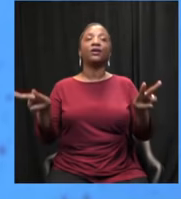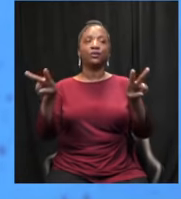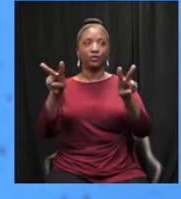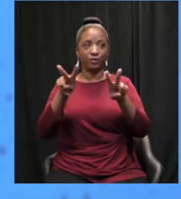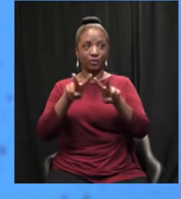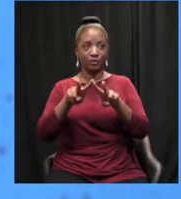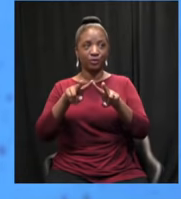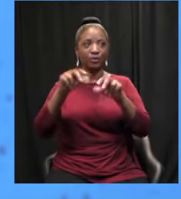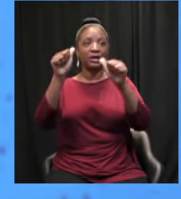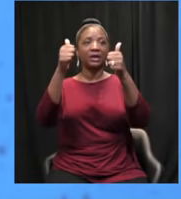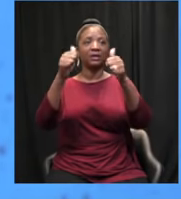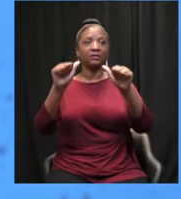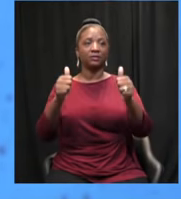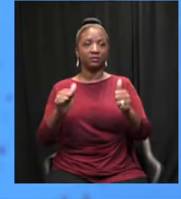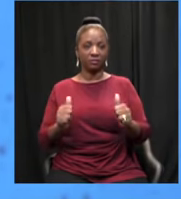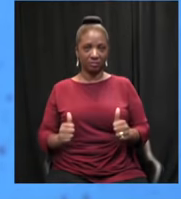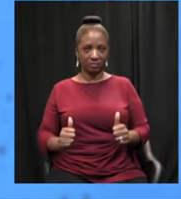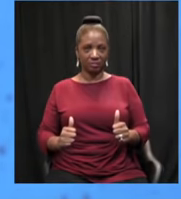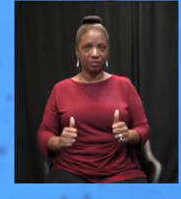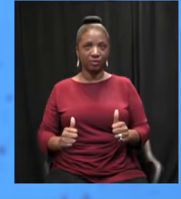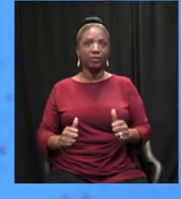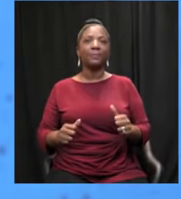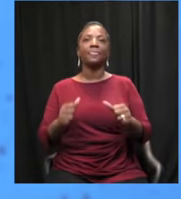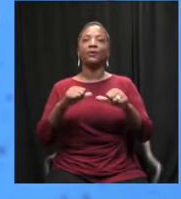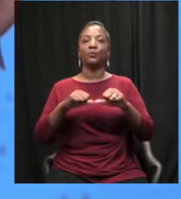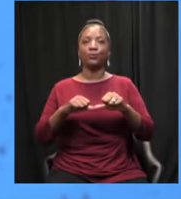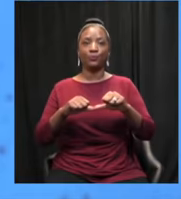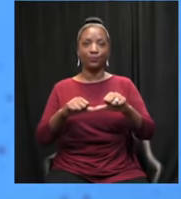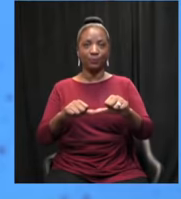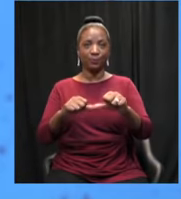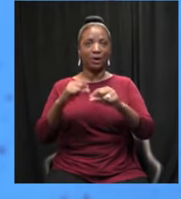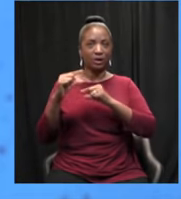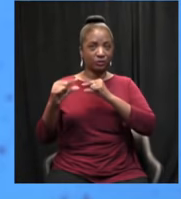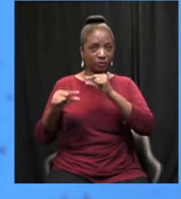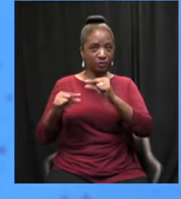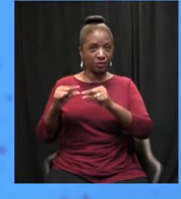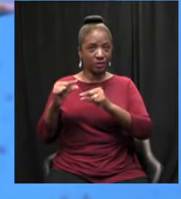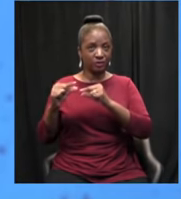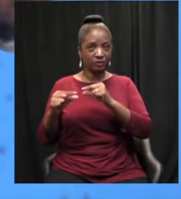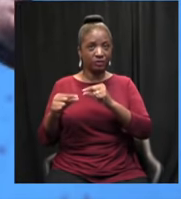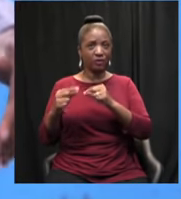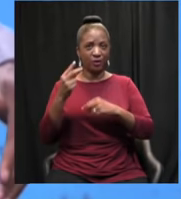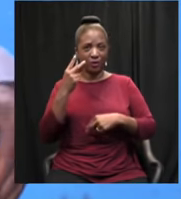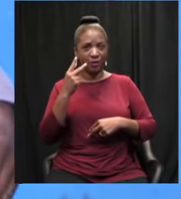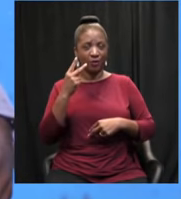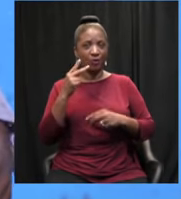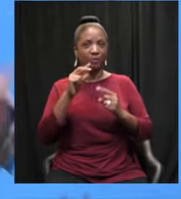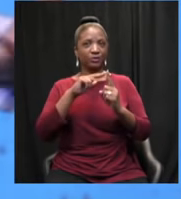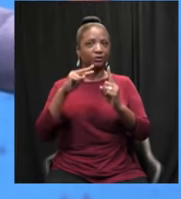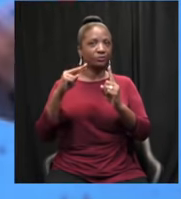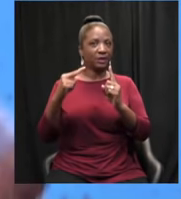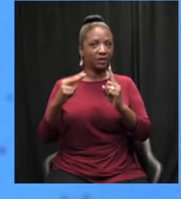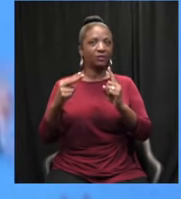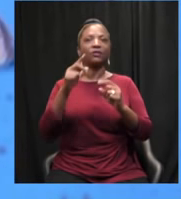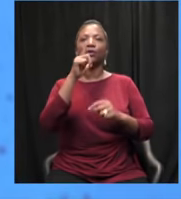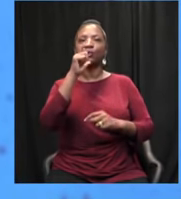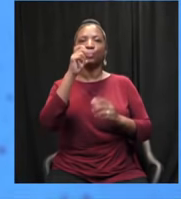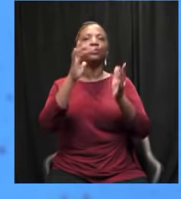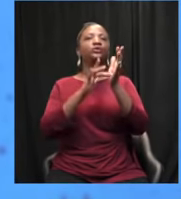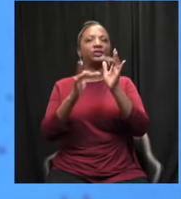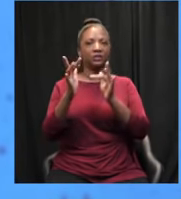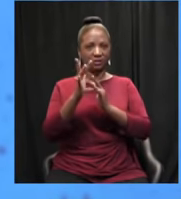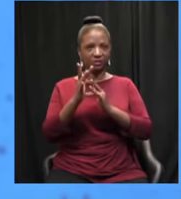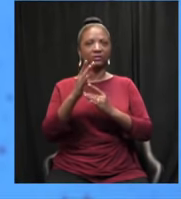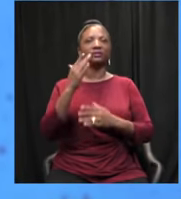to be a somewhat continued degeneration of the view of who Jesus is. But the truth of the matter is that